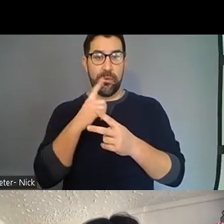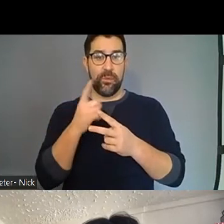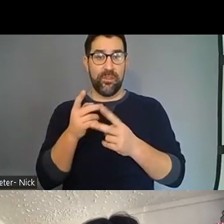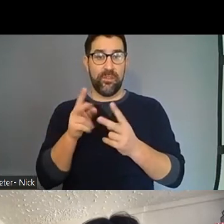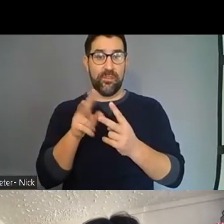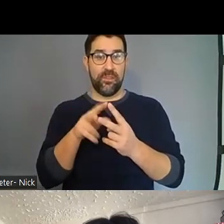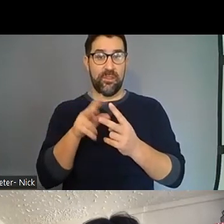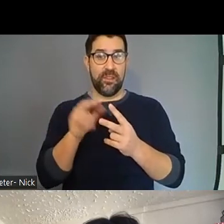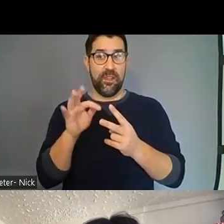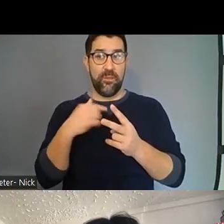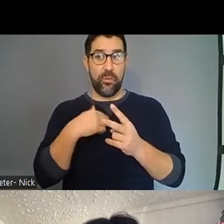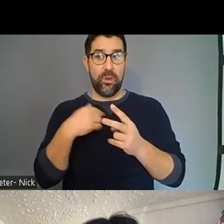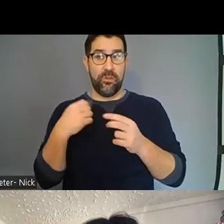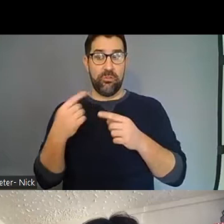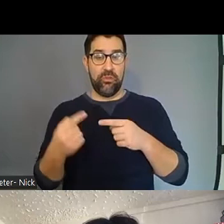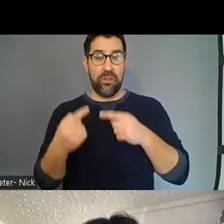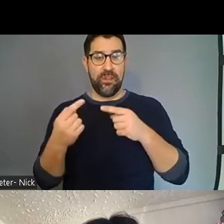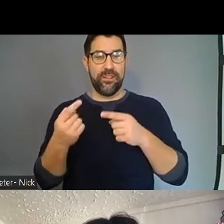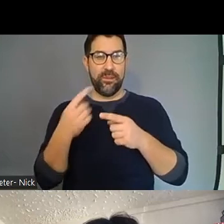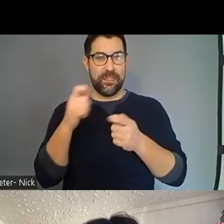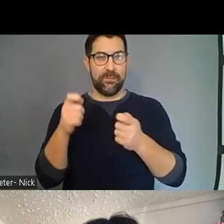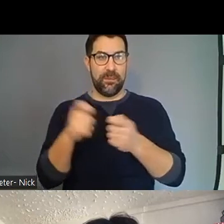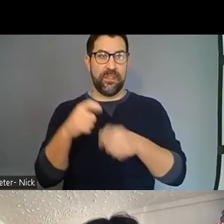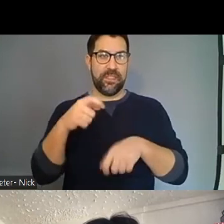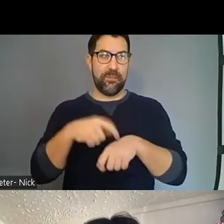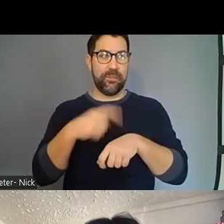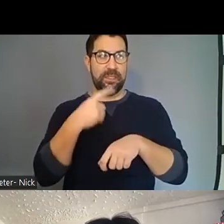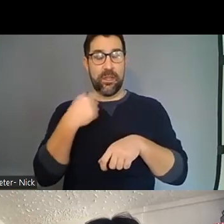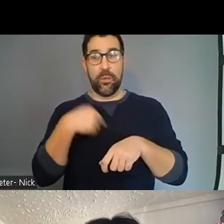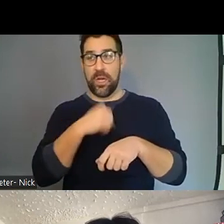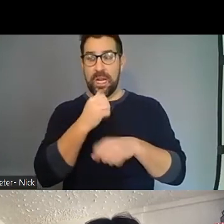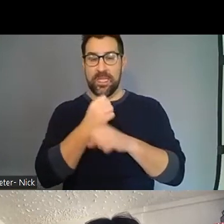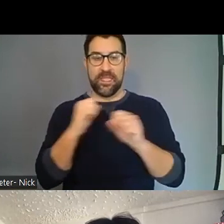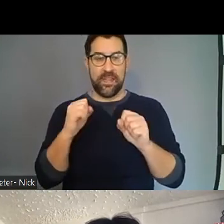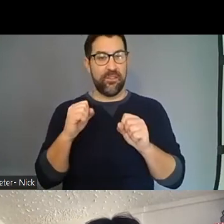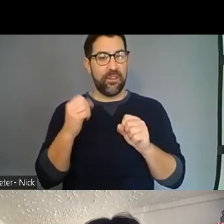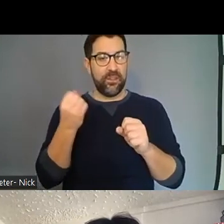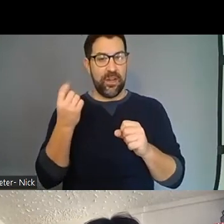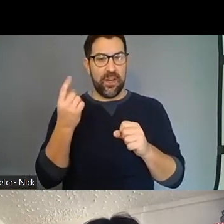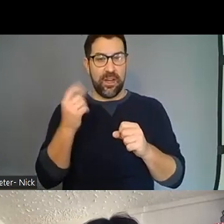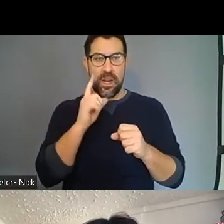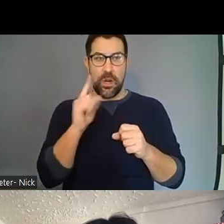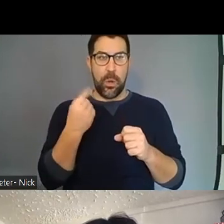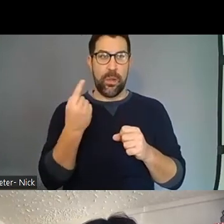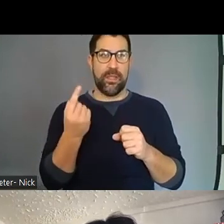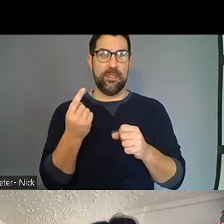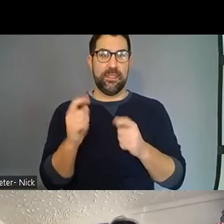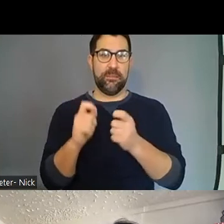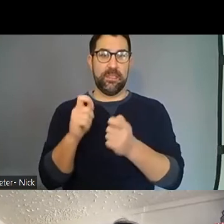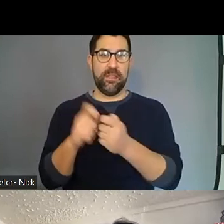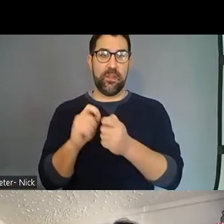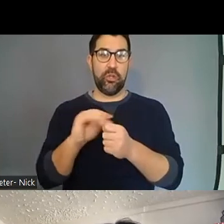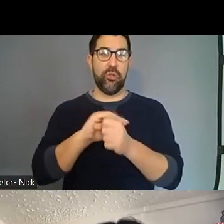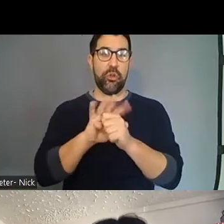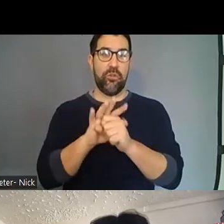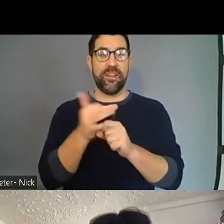are fighting in these specific times of saying that we aren't safe, it's not just in specific to